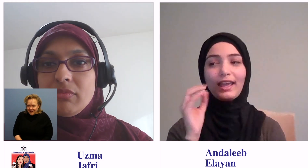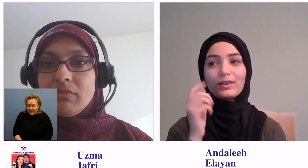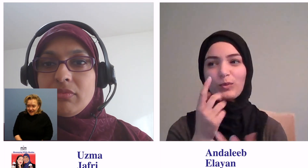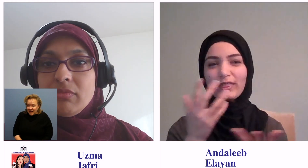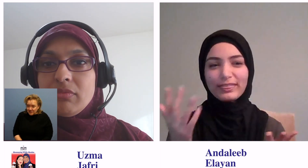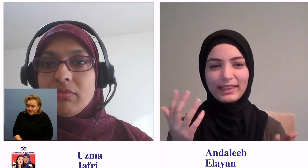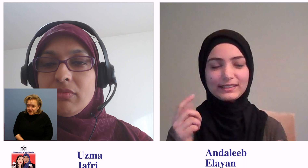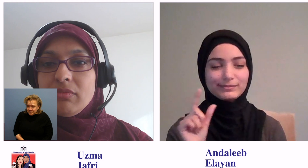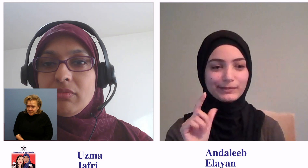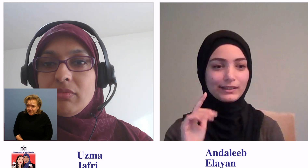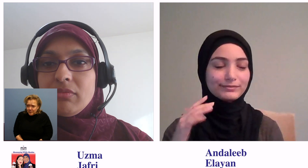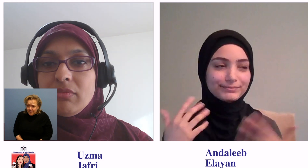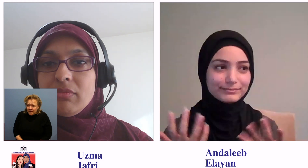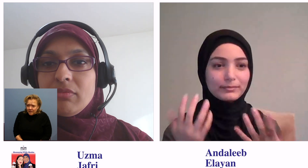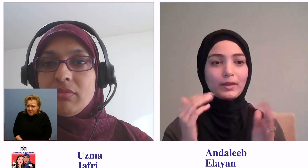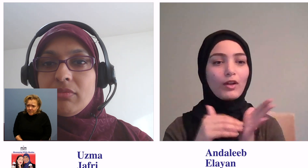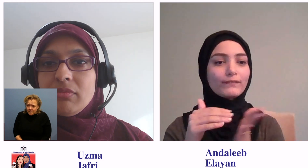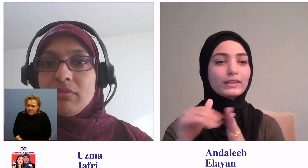Yeah.